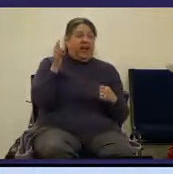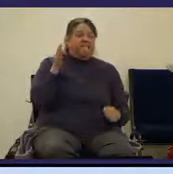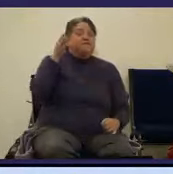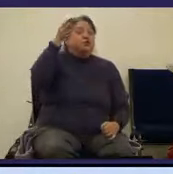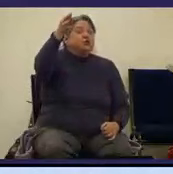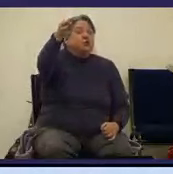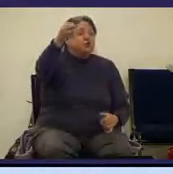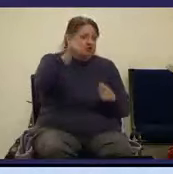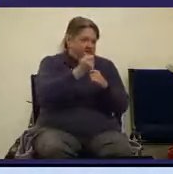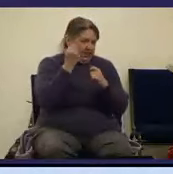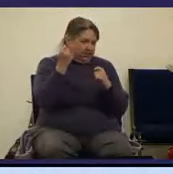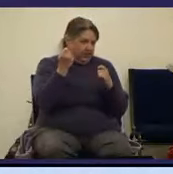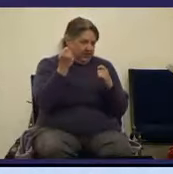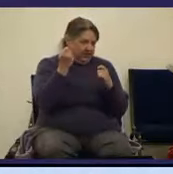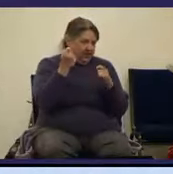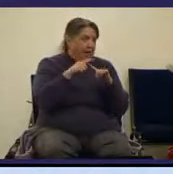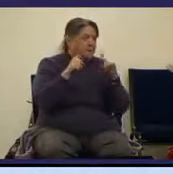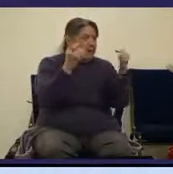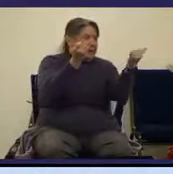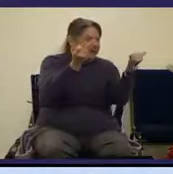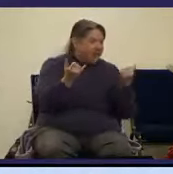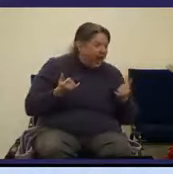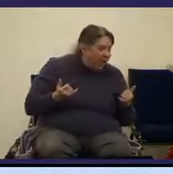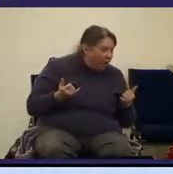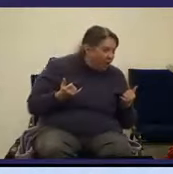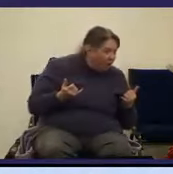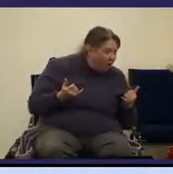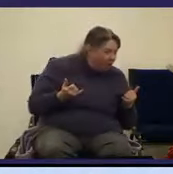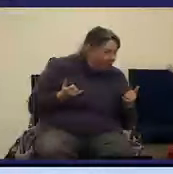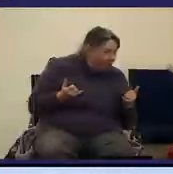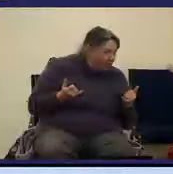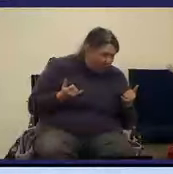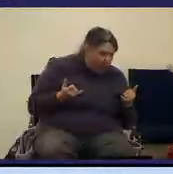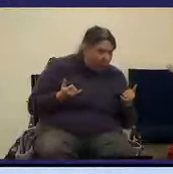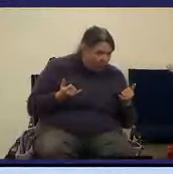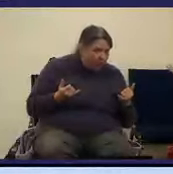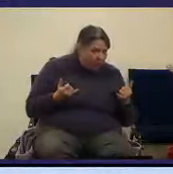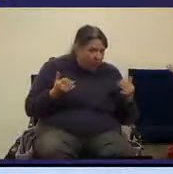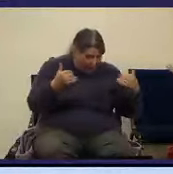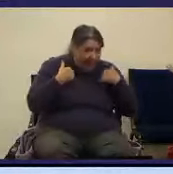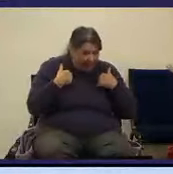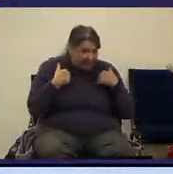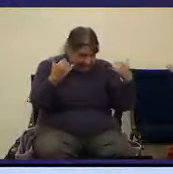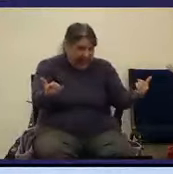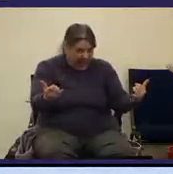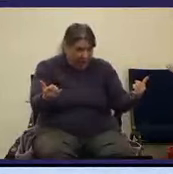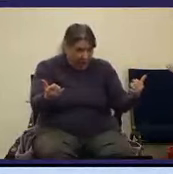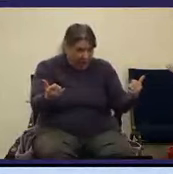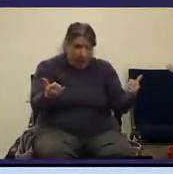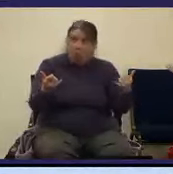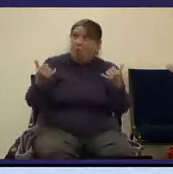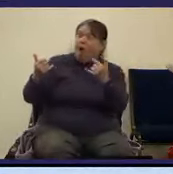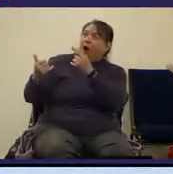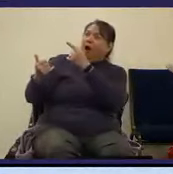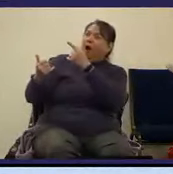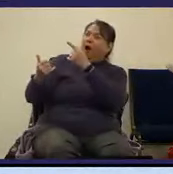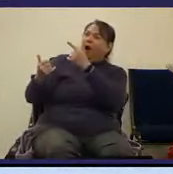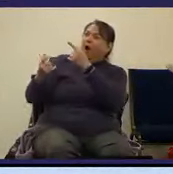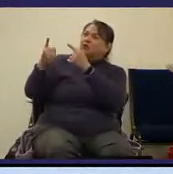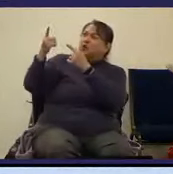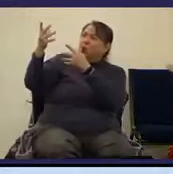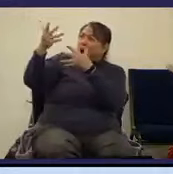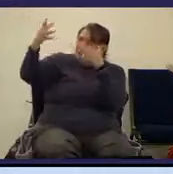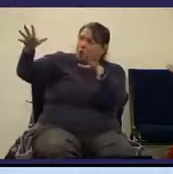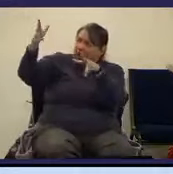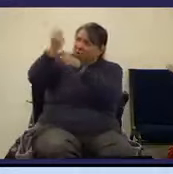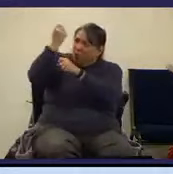in hoping that we have it, but we have victory in knowing that we have the victory. There's joy in knowing that, church.